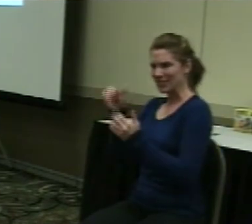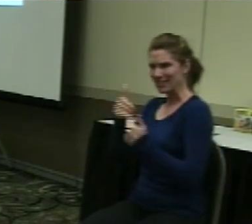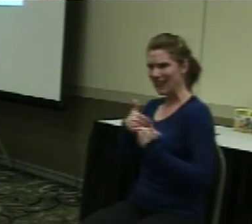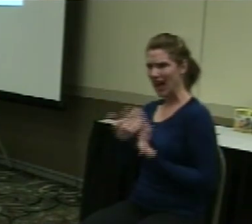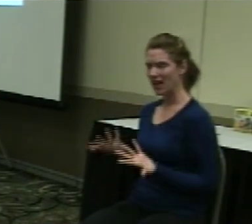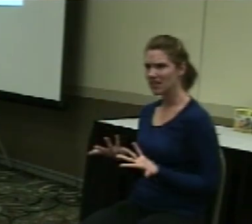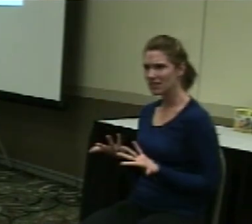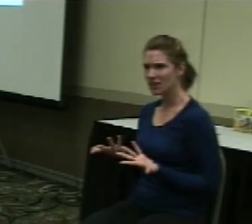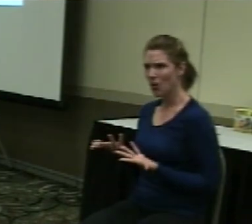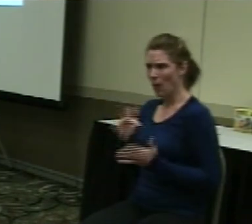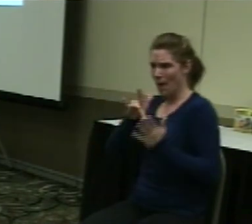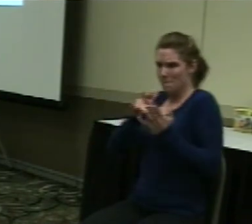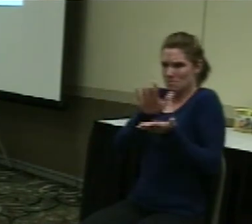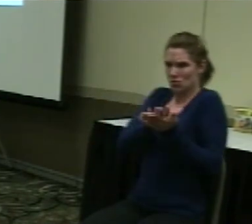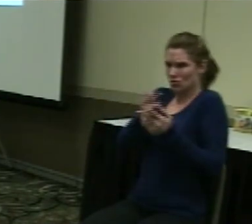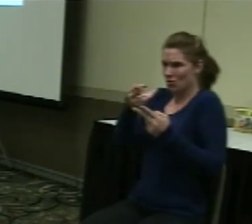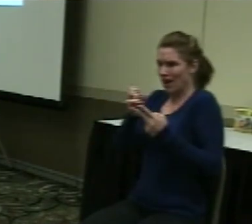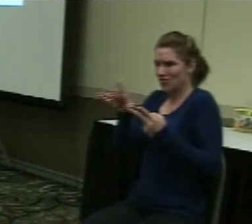here?